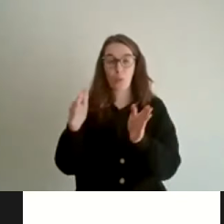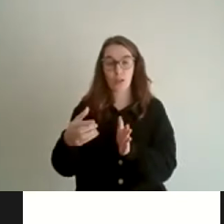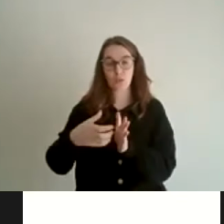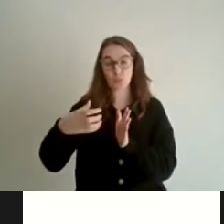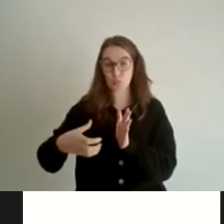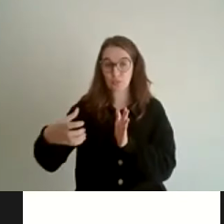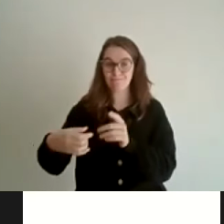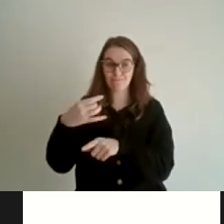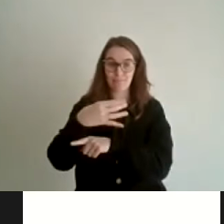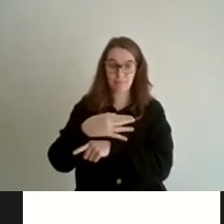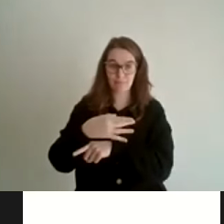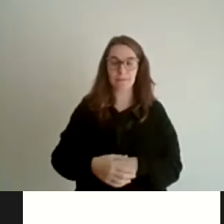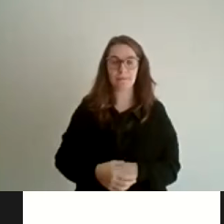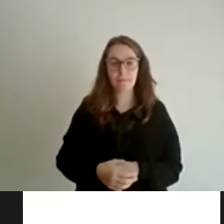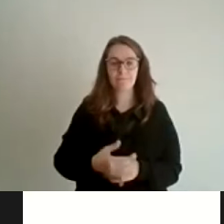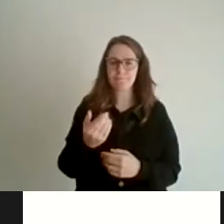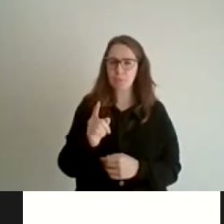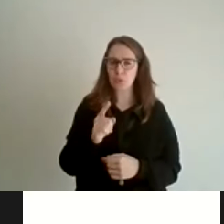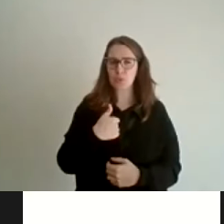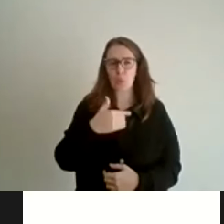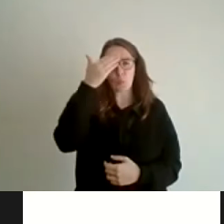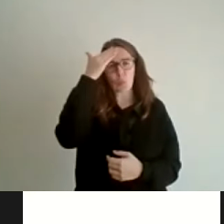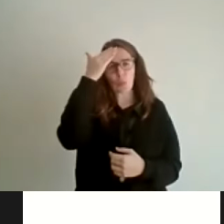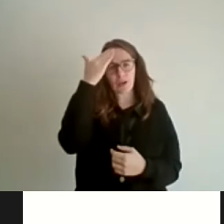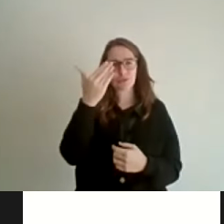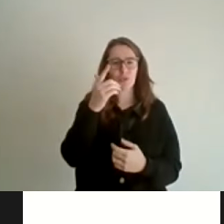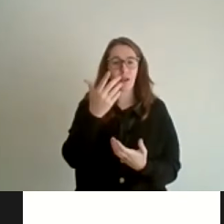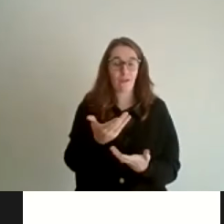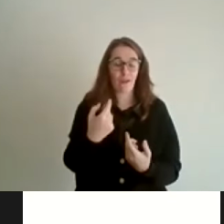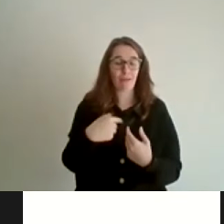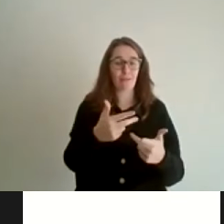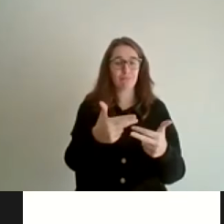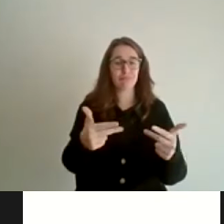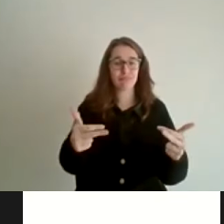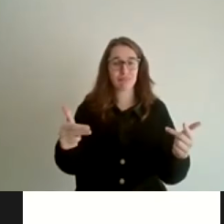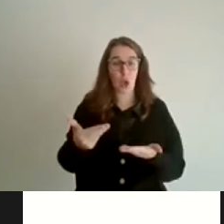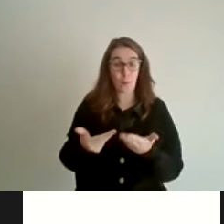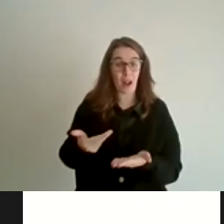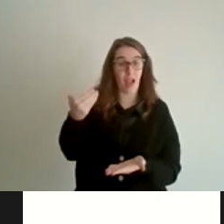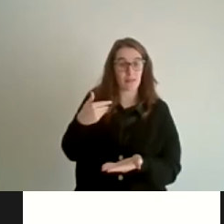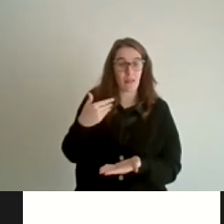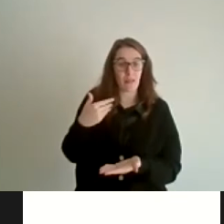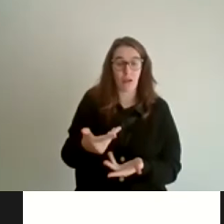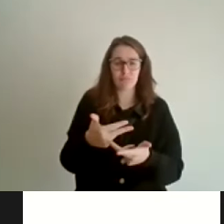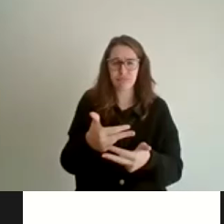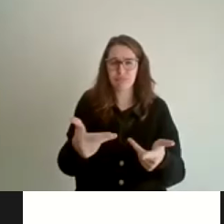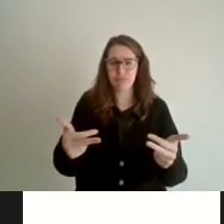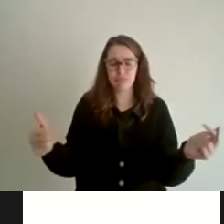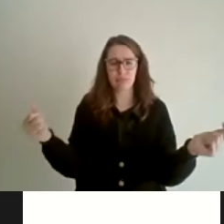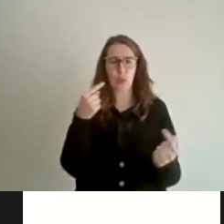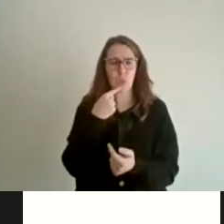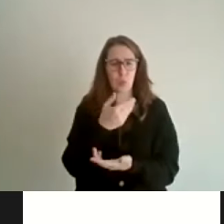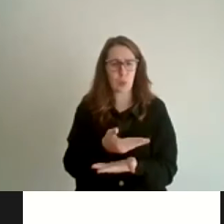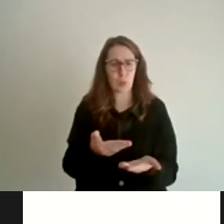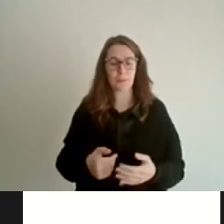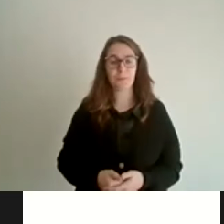are aware, I would say, of more diversity than we were. At the same time, that is